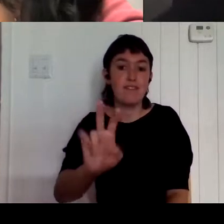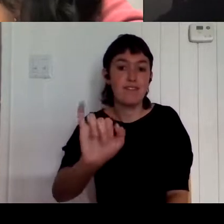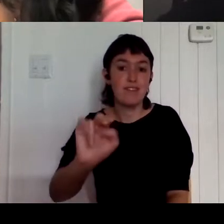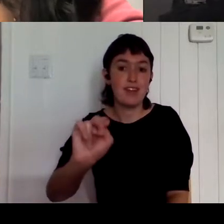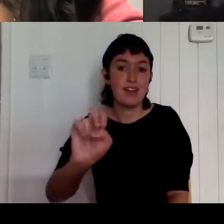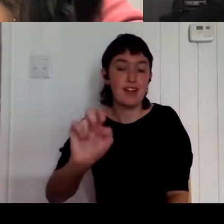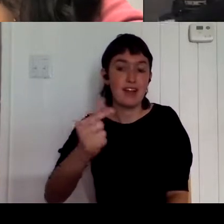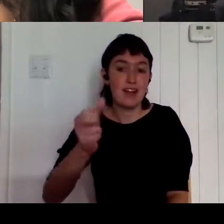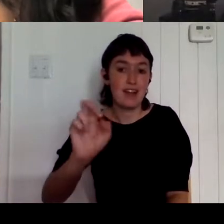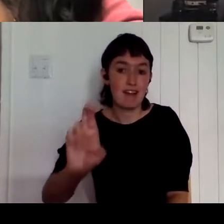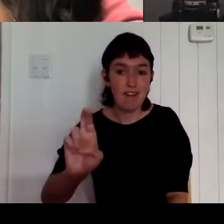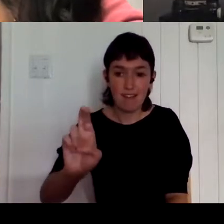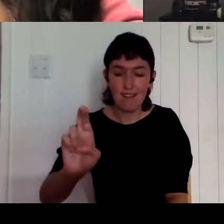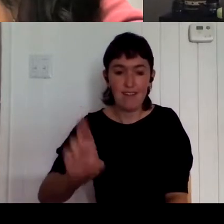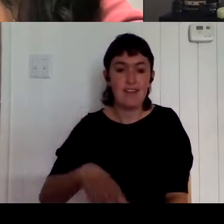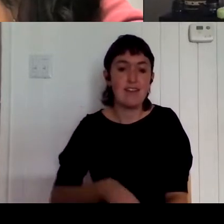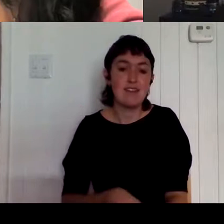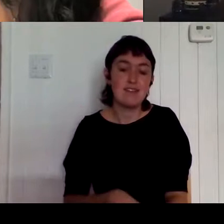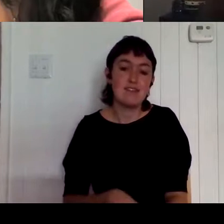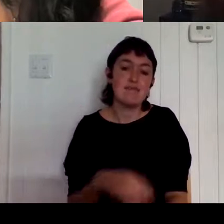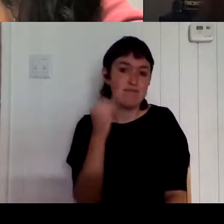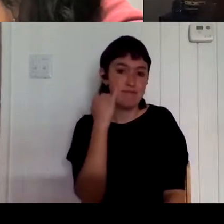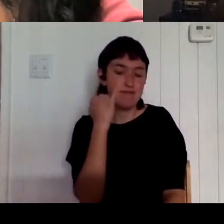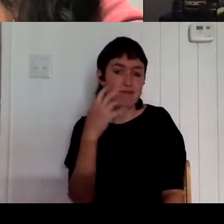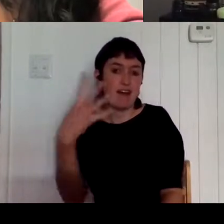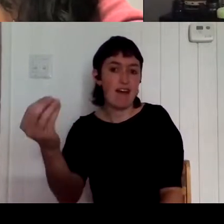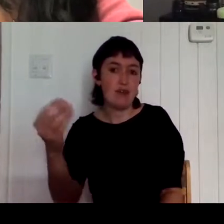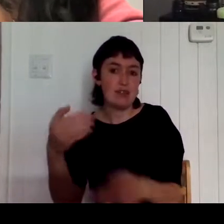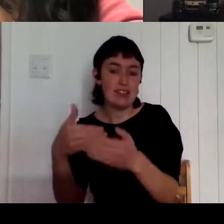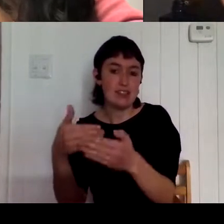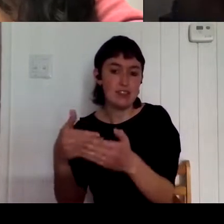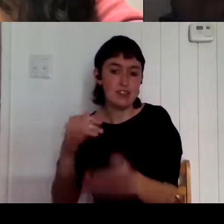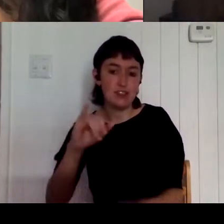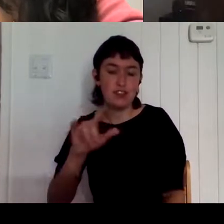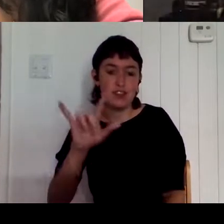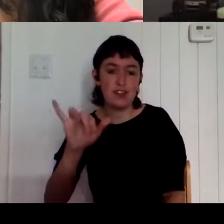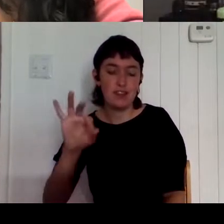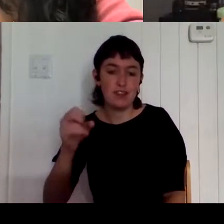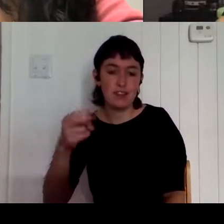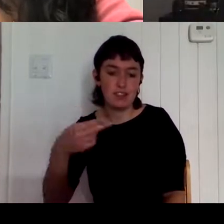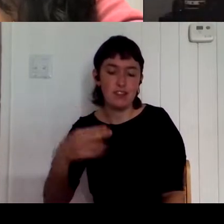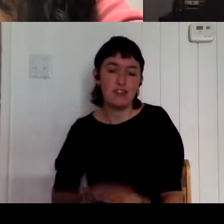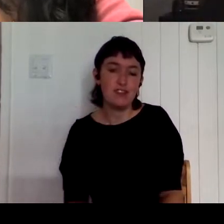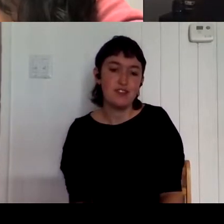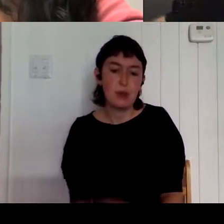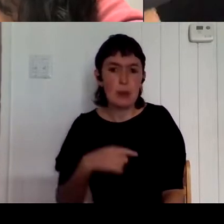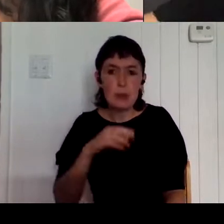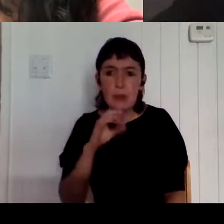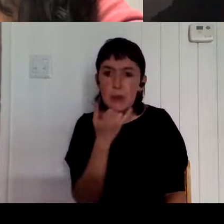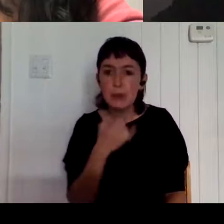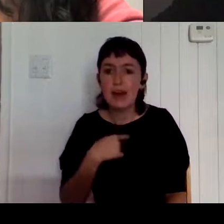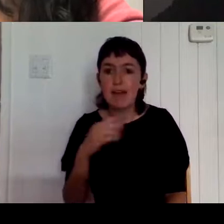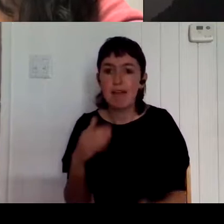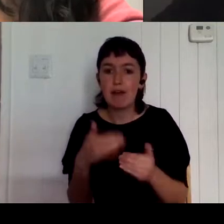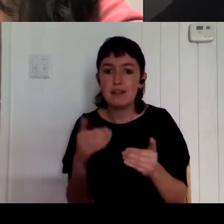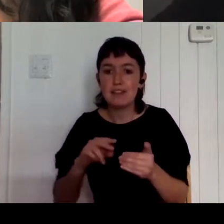it's whoops. I always accidentally hit the button on my chair and then I just fall to the floor. Um, so for some species, vinegar